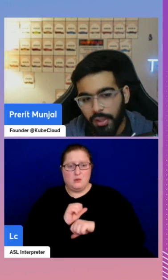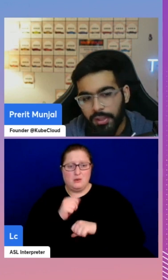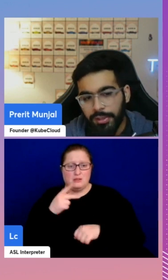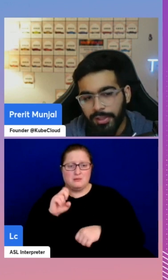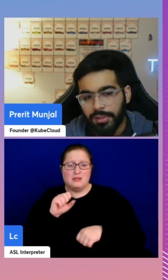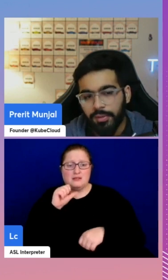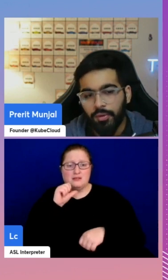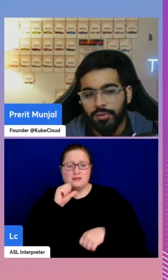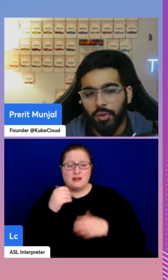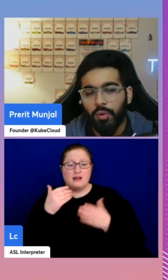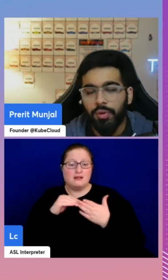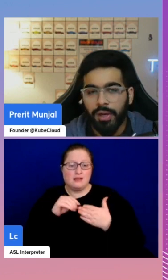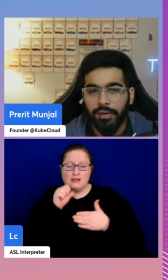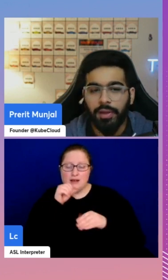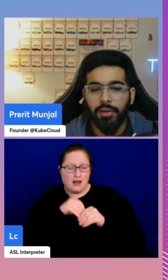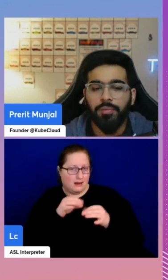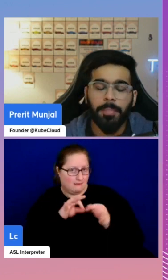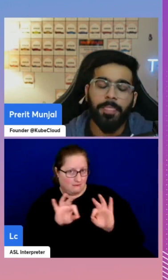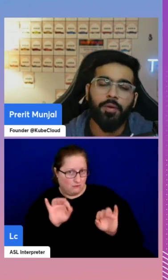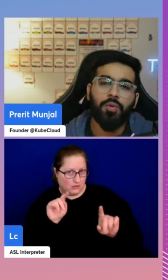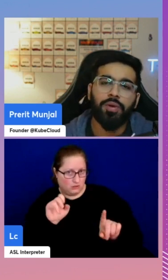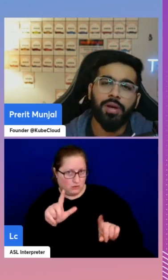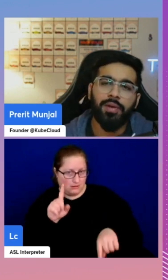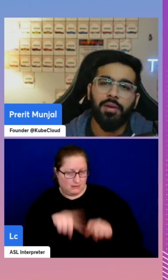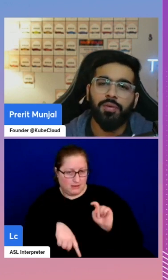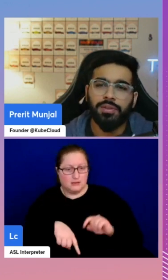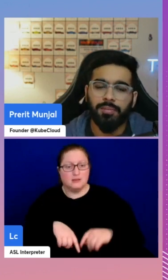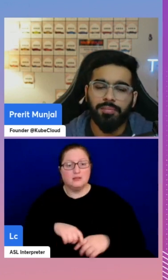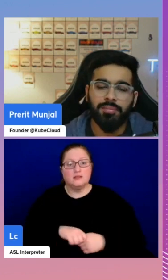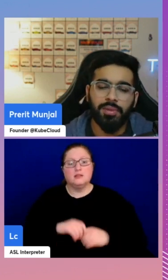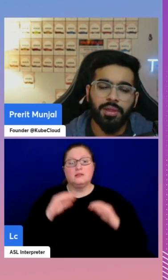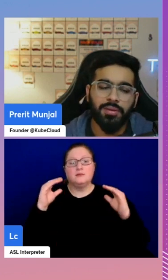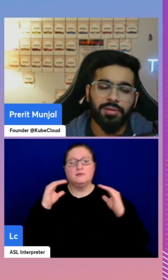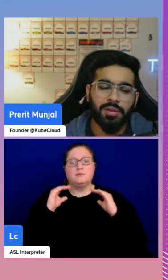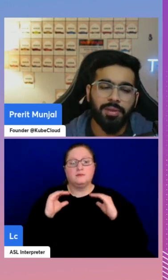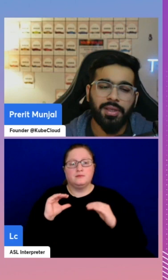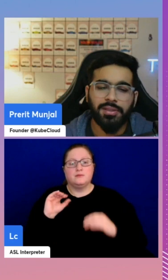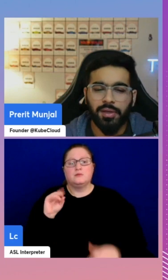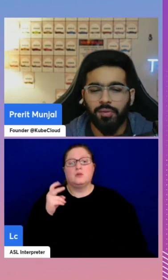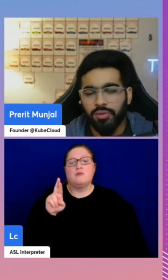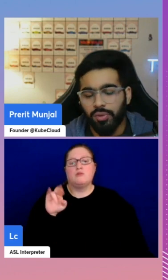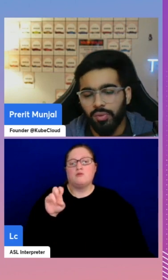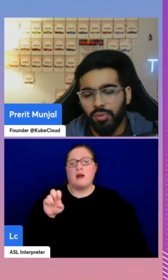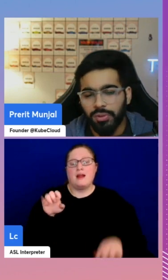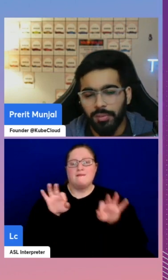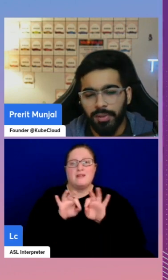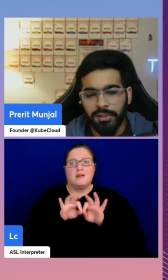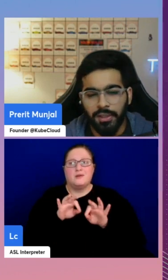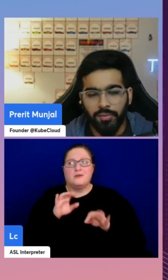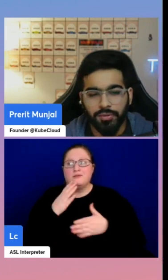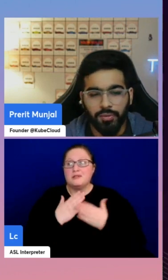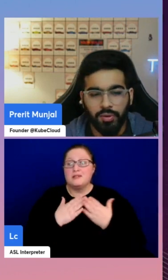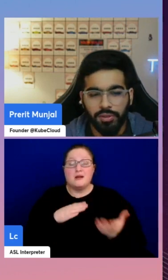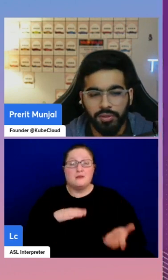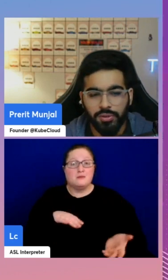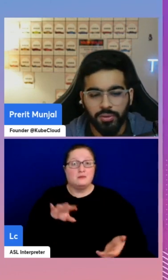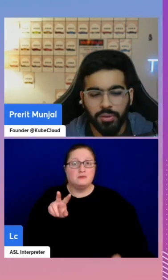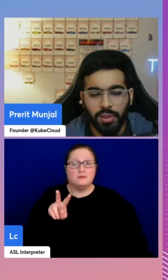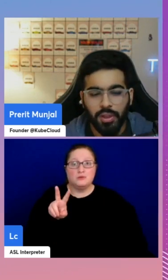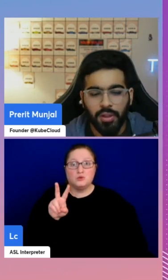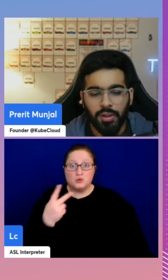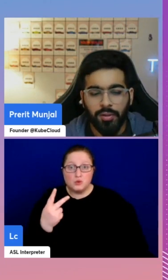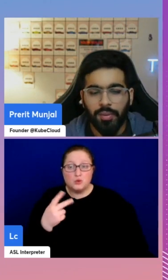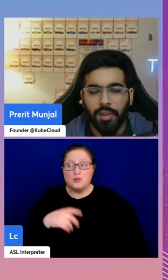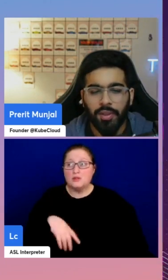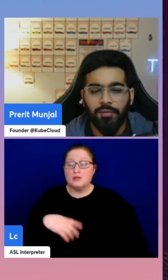account. Next thing was override value. The override value, some in some case it was true, some case it was false.